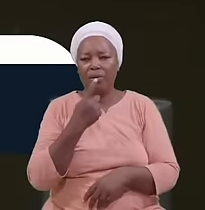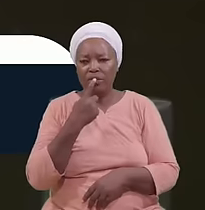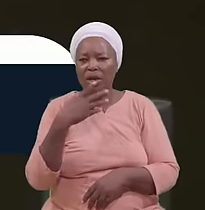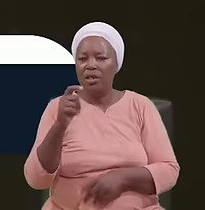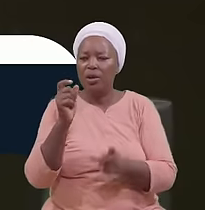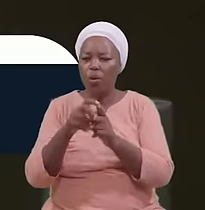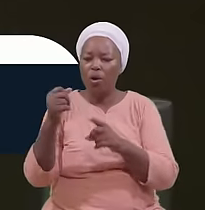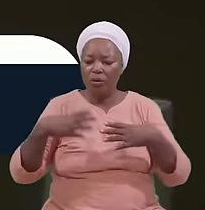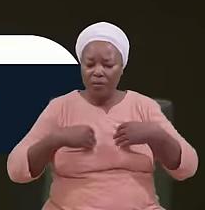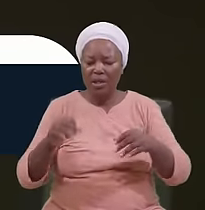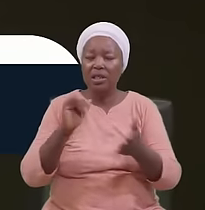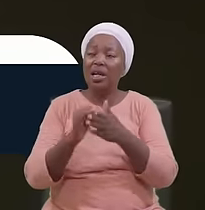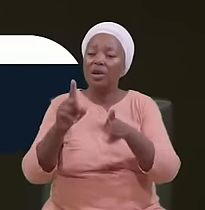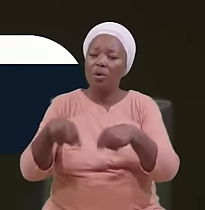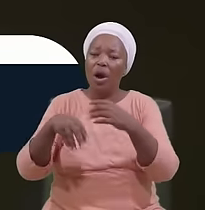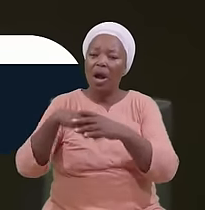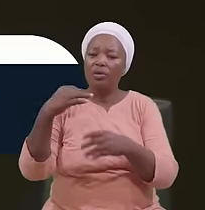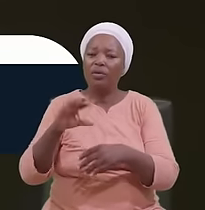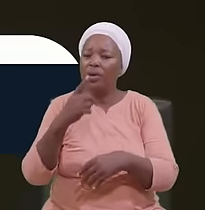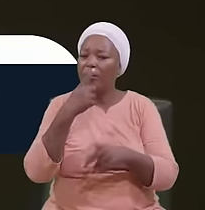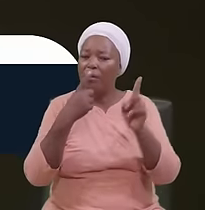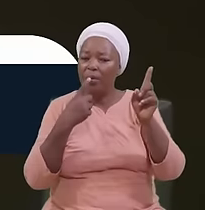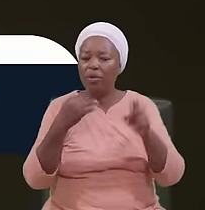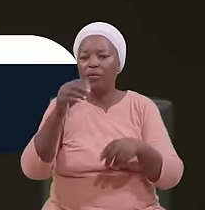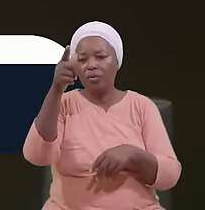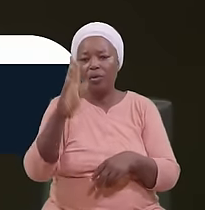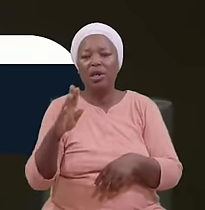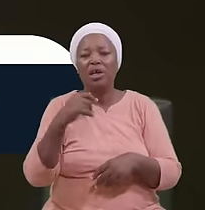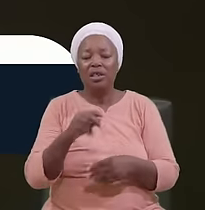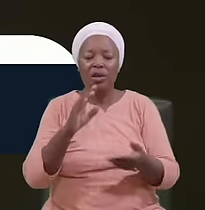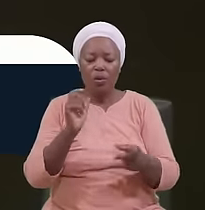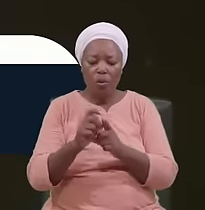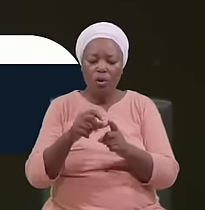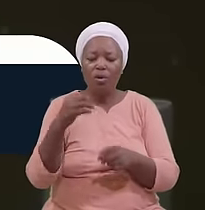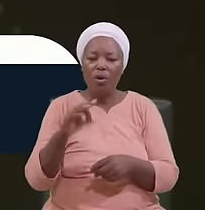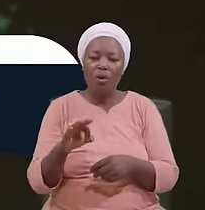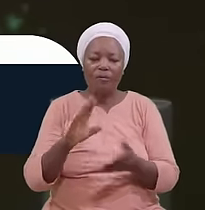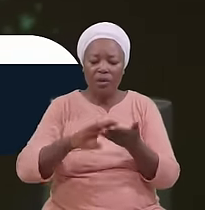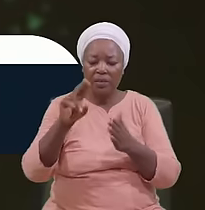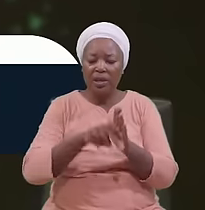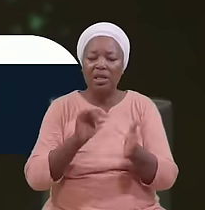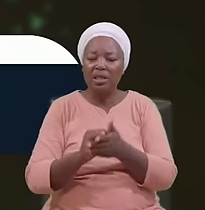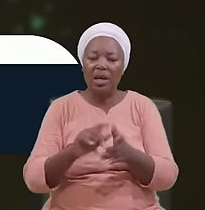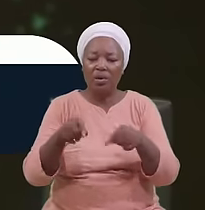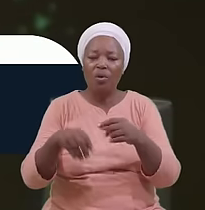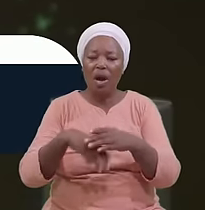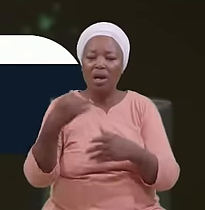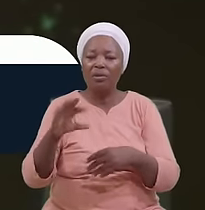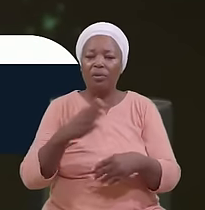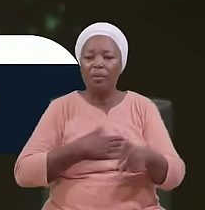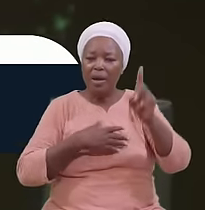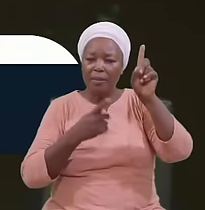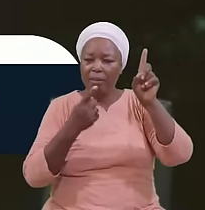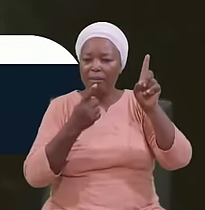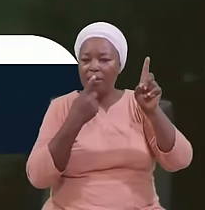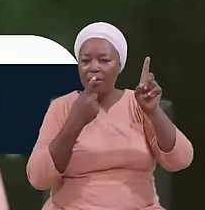of healing that goeth forth out of my mouth. The word of forgiveness that goeth forth out of my mouth. And